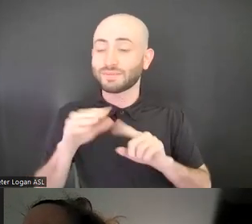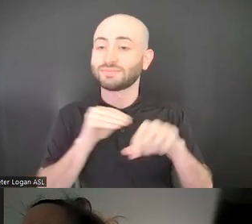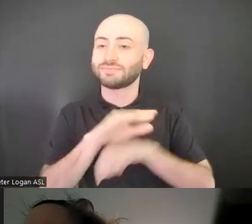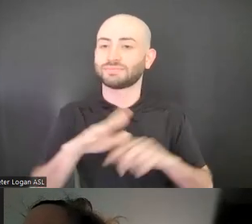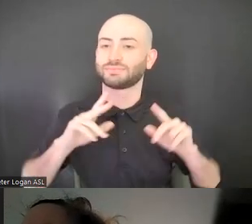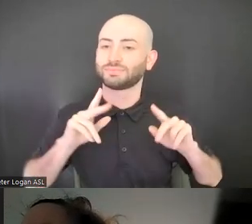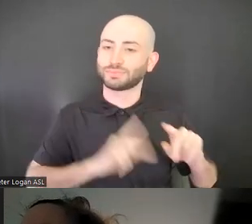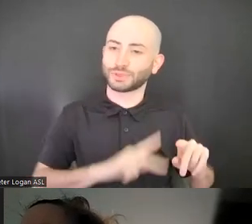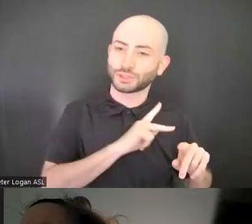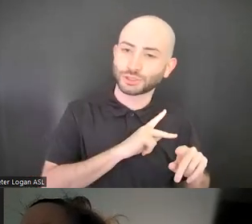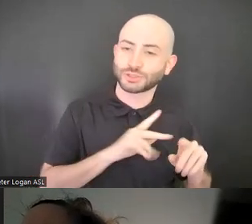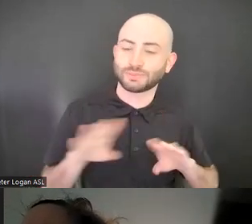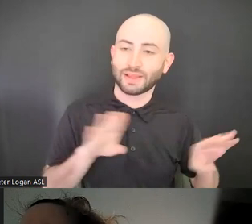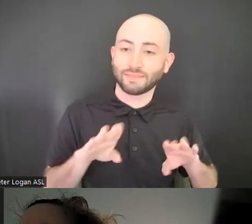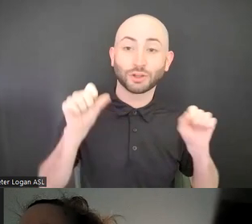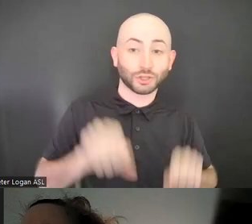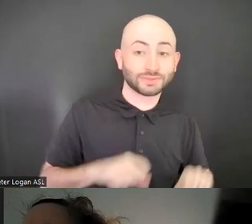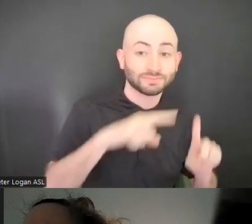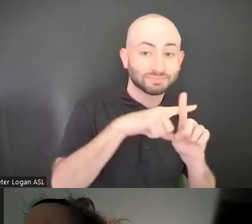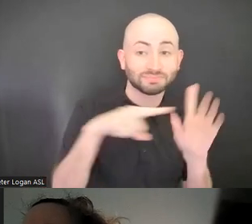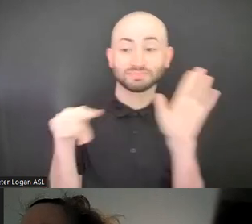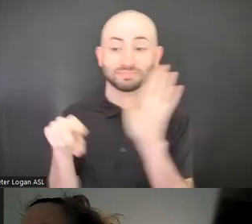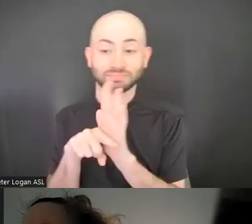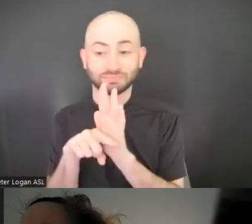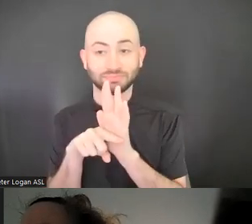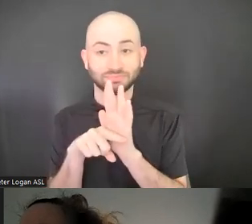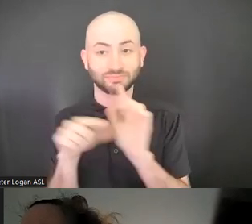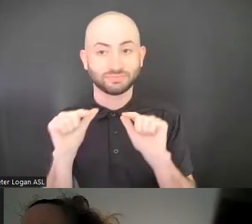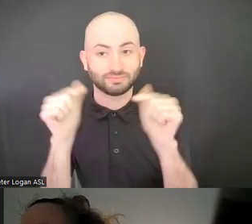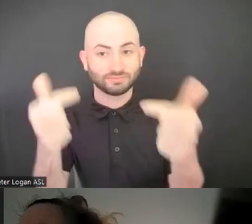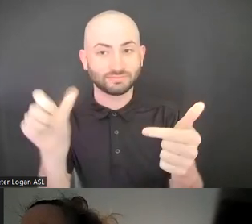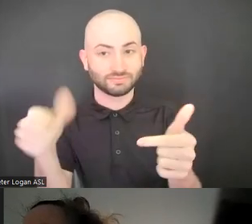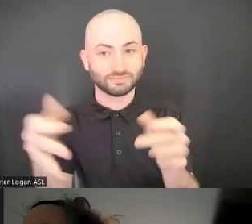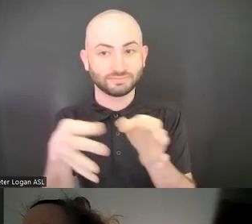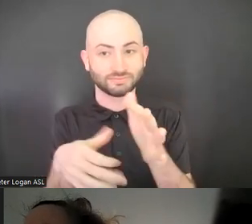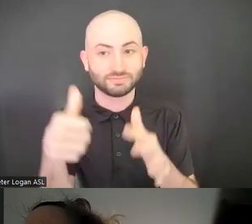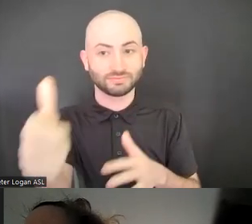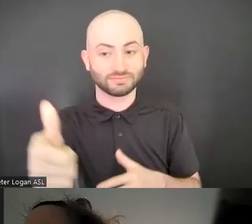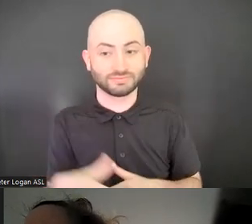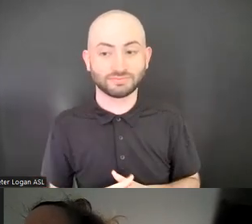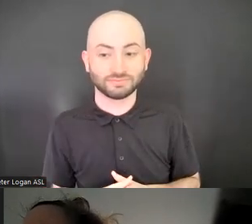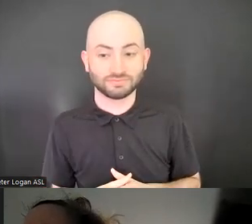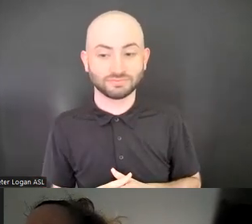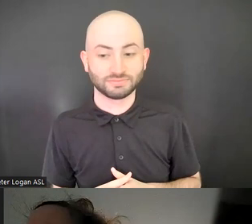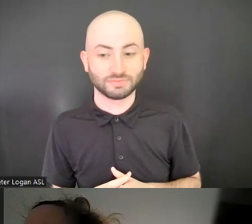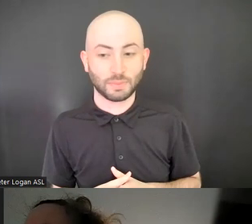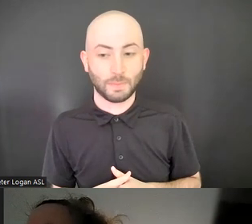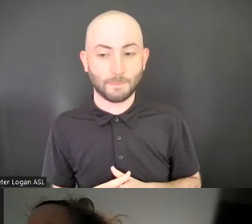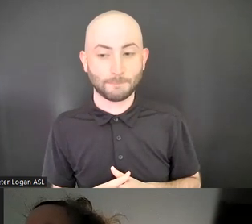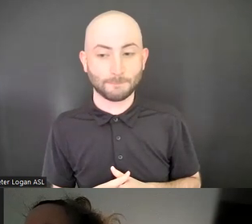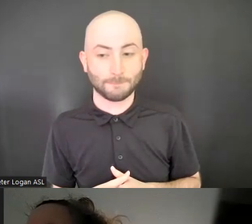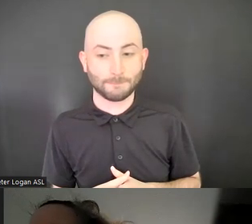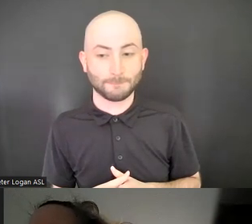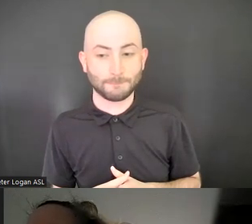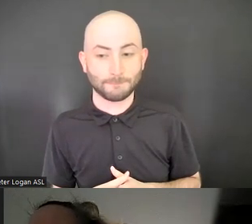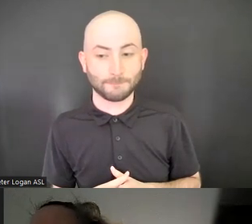positively or negatively making a person feel safe and supported in their environment promotes intolerance of sexual